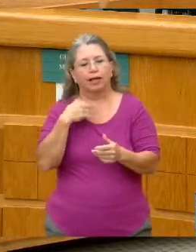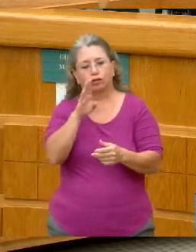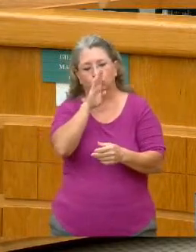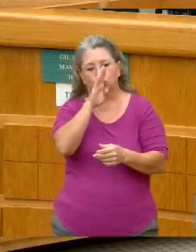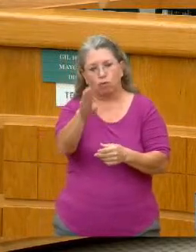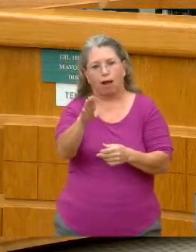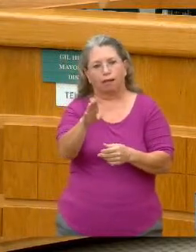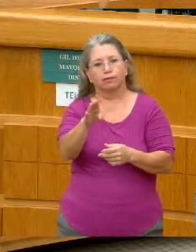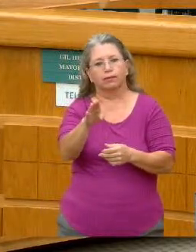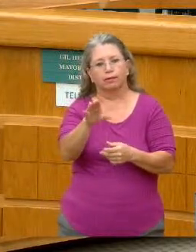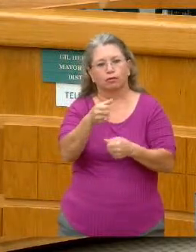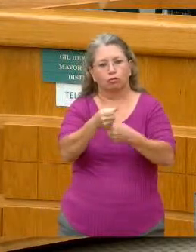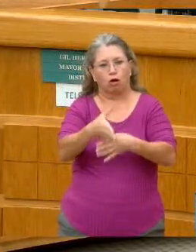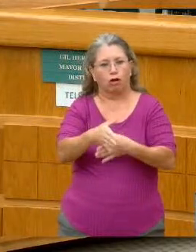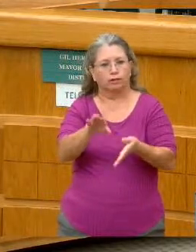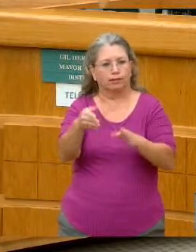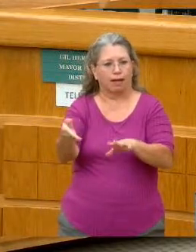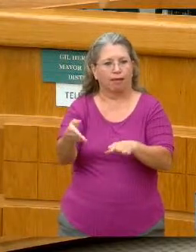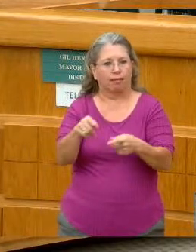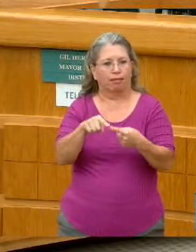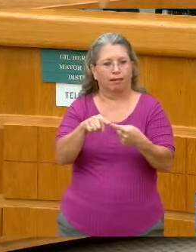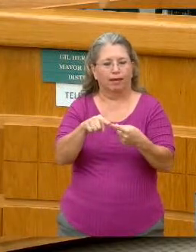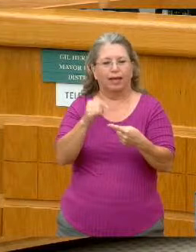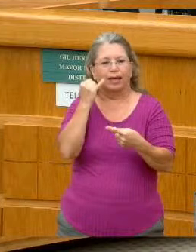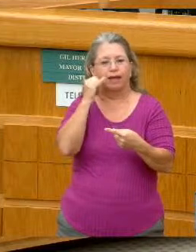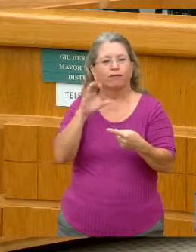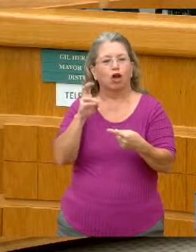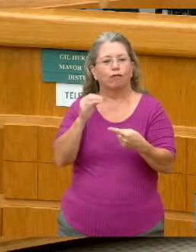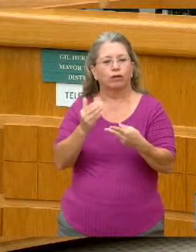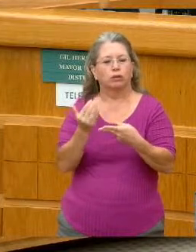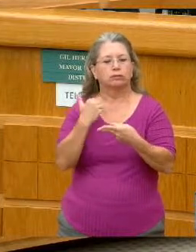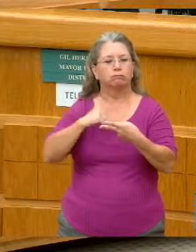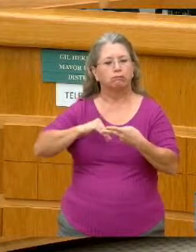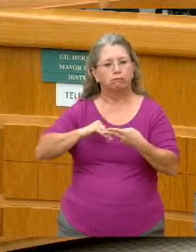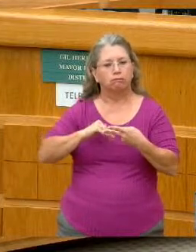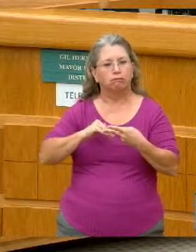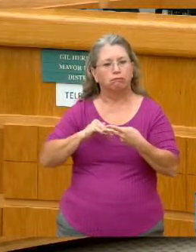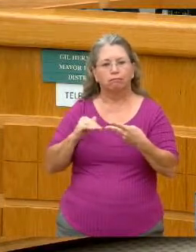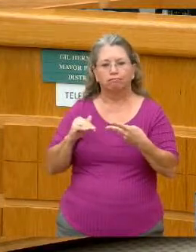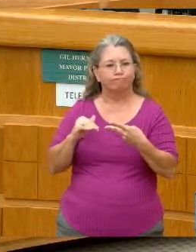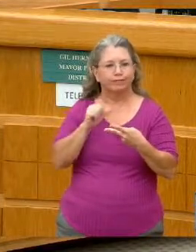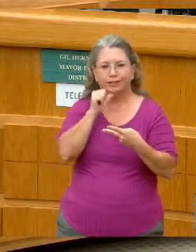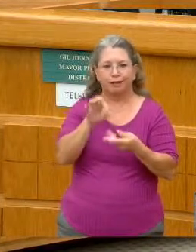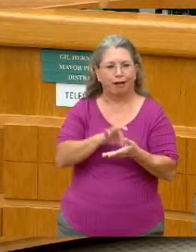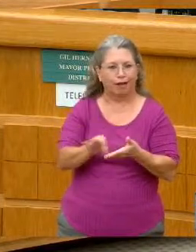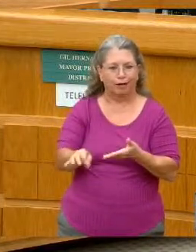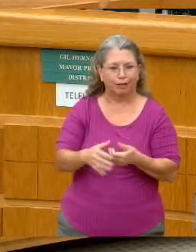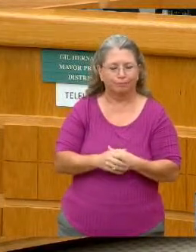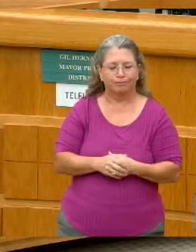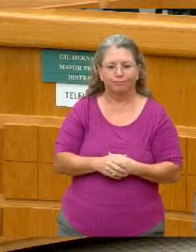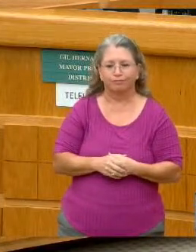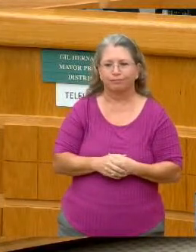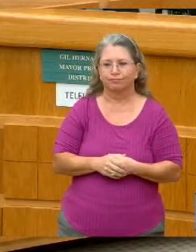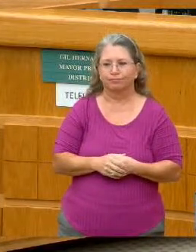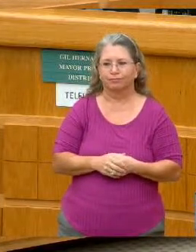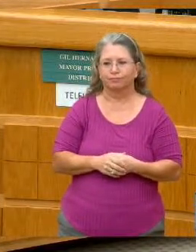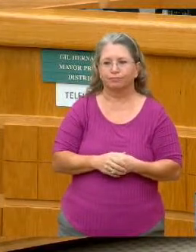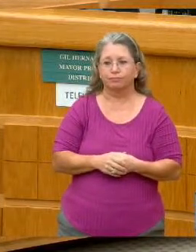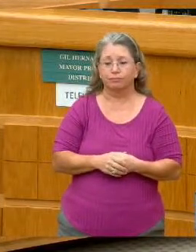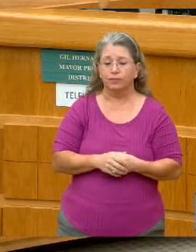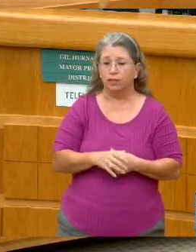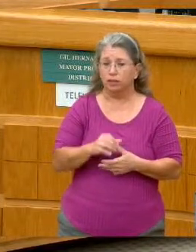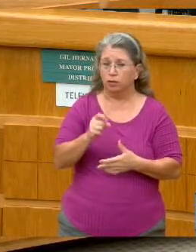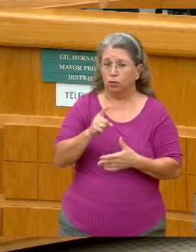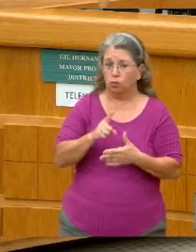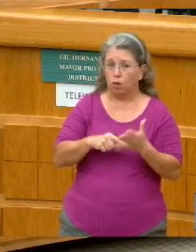cause of death, then it doesn't count in the new system. And as far as I know, the numbers that you hear from the public health